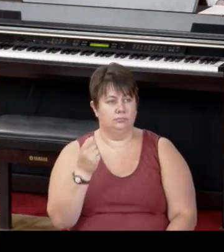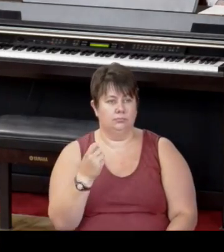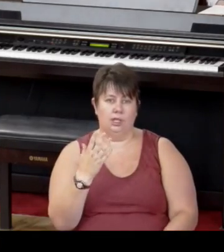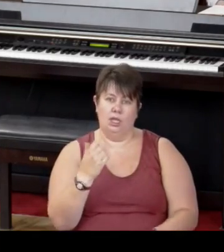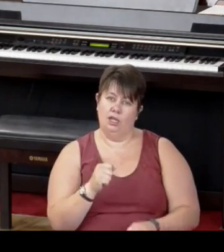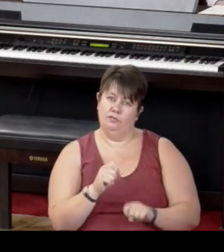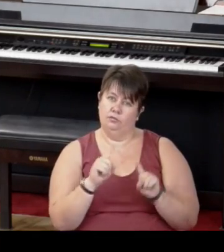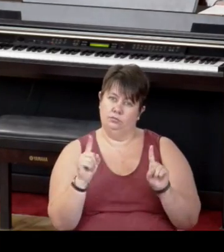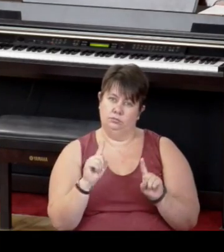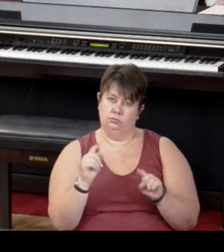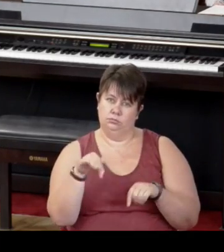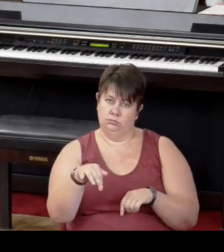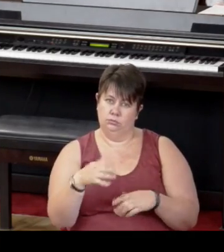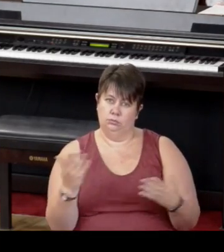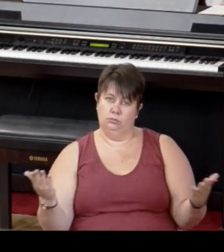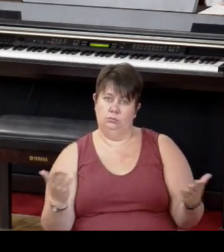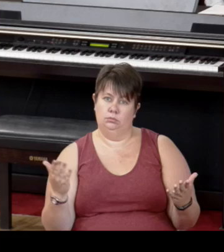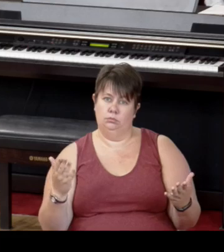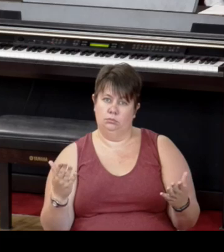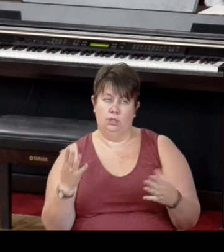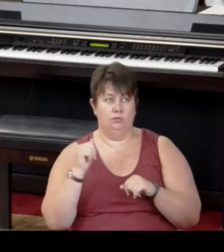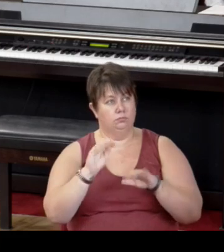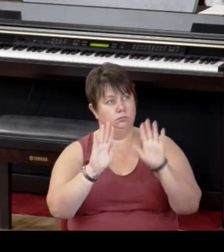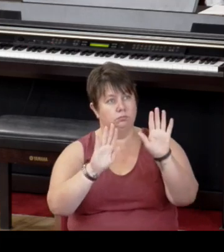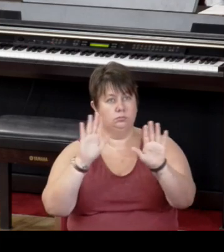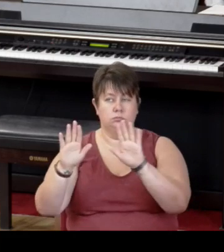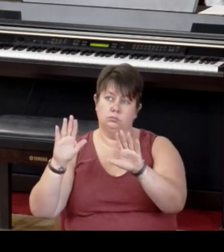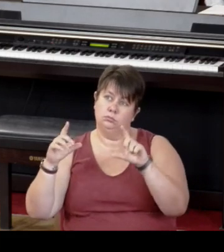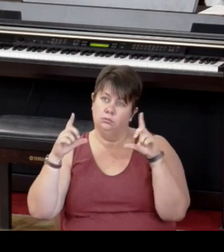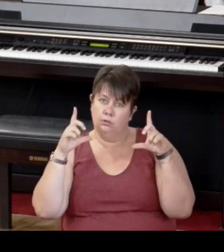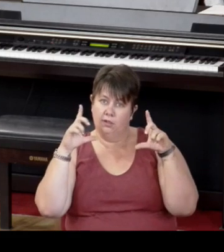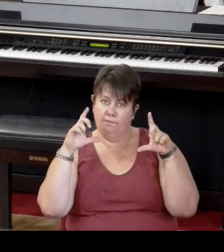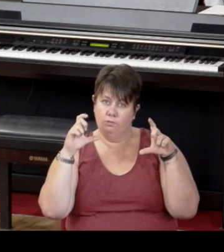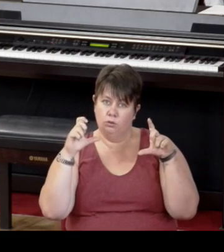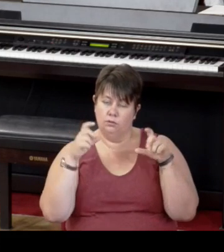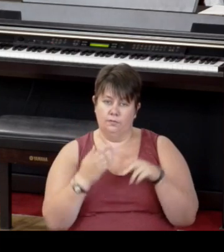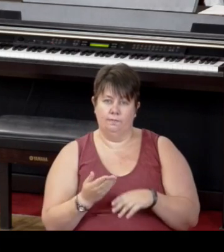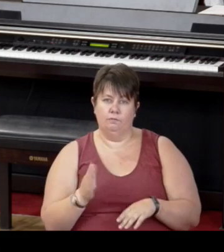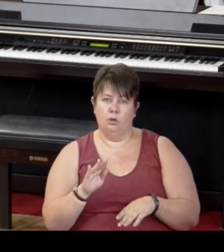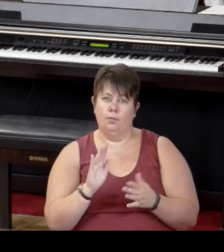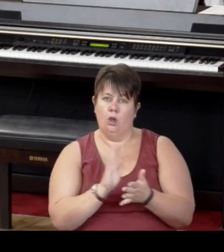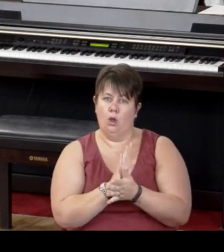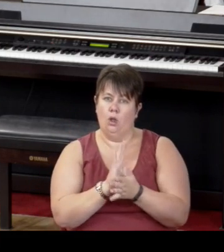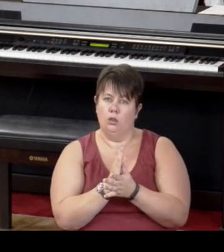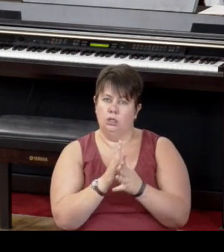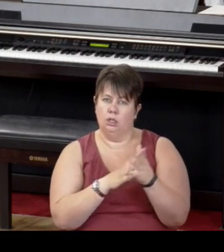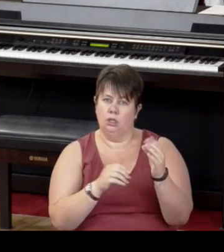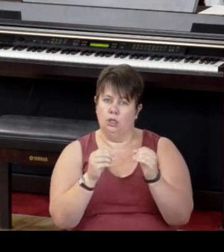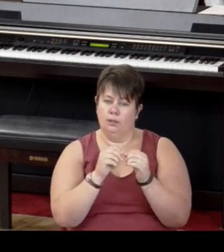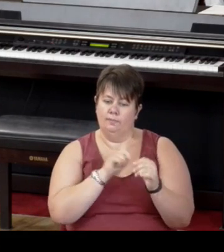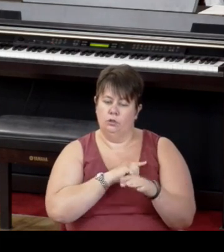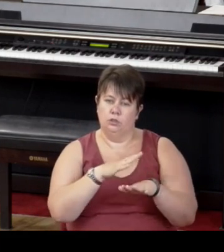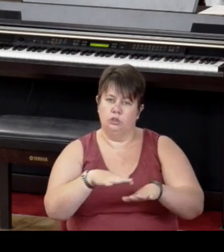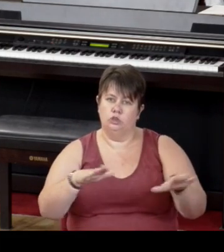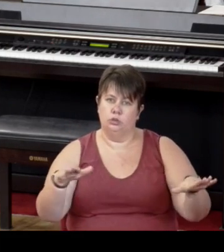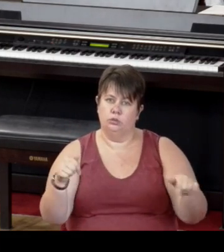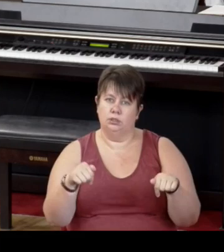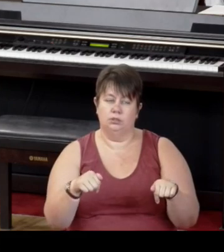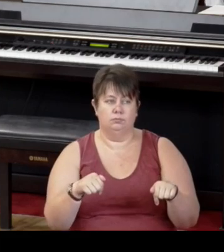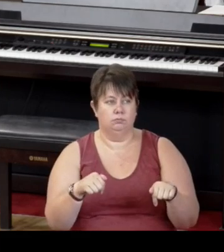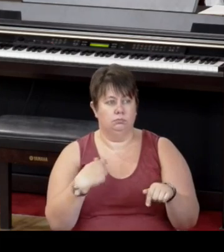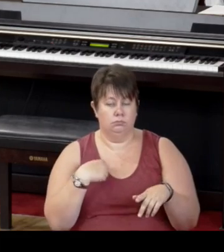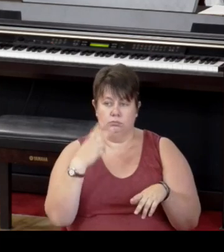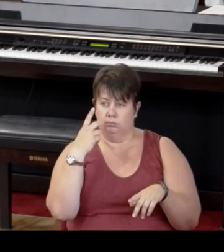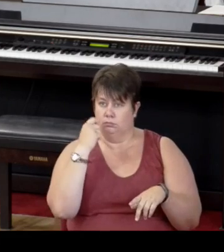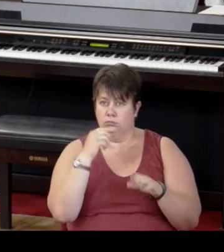some photographs that have been put on the wall, photos from the holiday club we ran a couple of weeks ago. So if you are staying behind, look